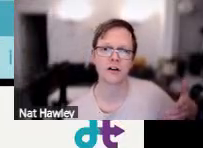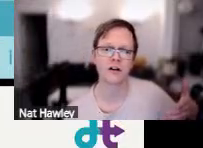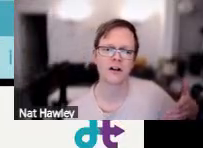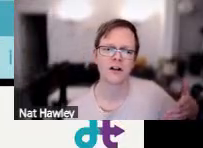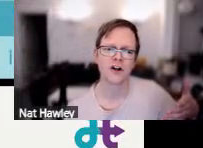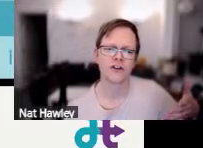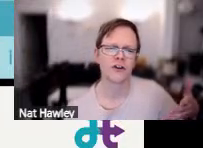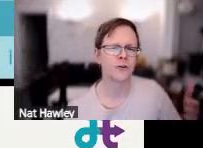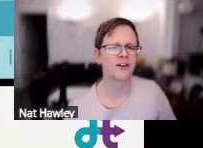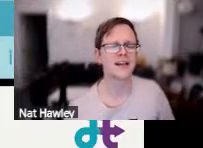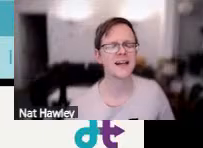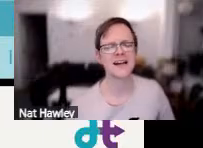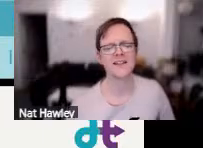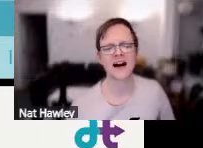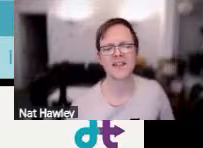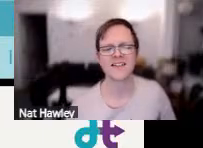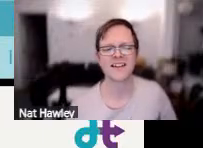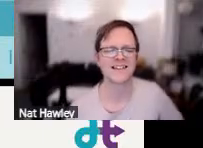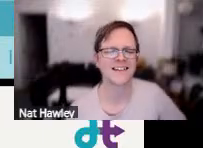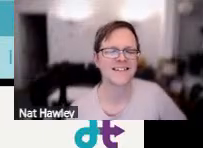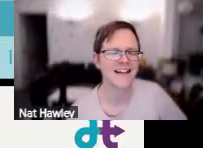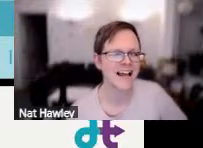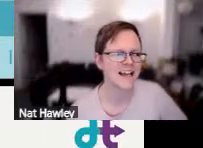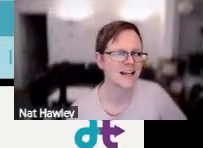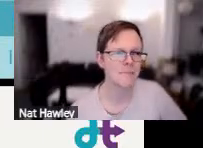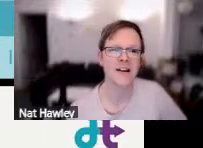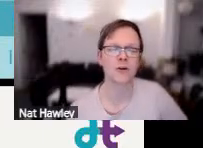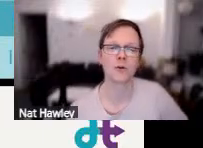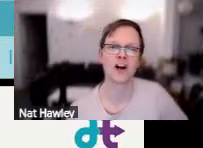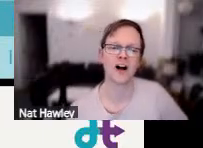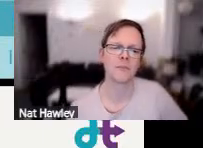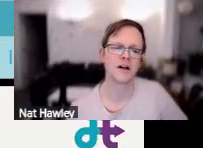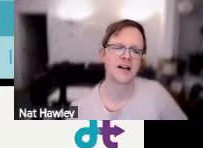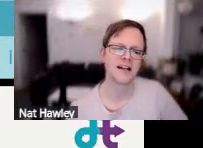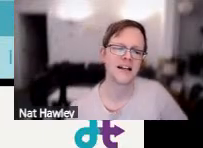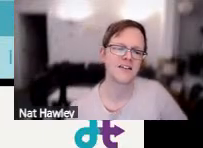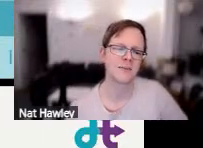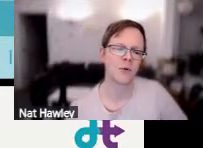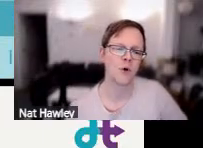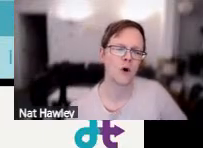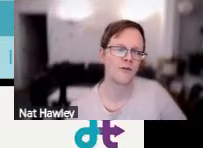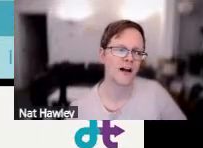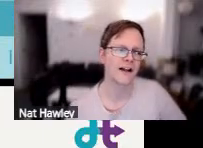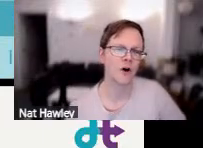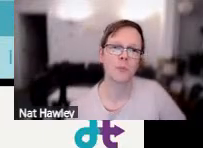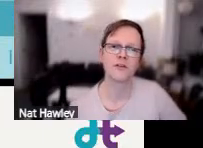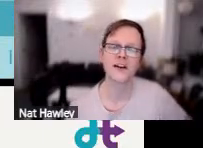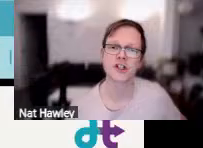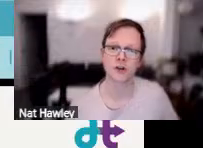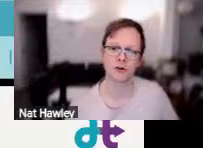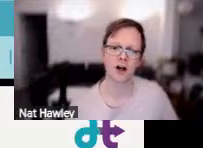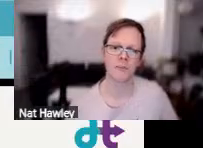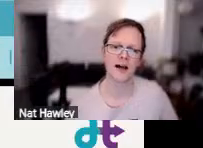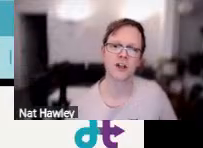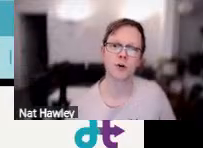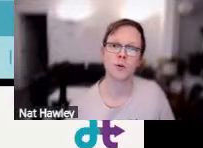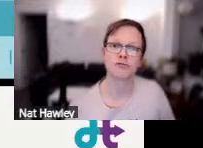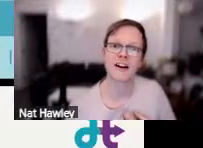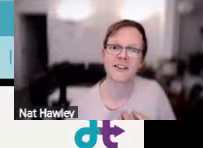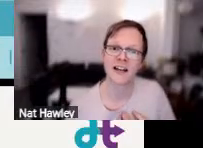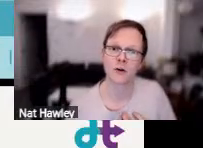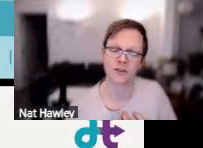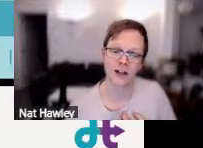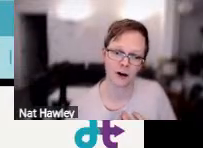neurodivergent. So you'll see here that this isn't a medical term, it's more of an observational term that you